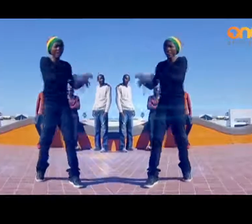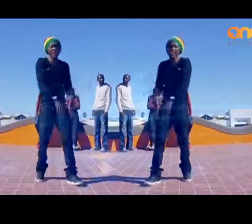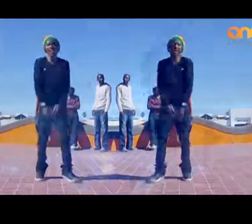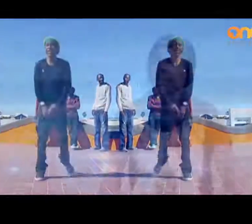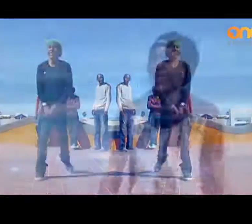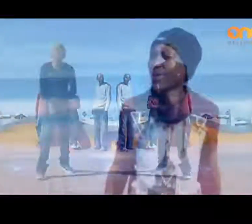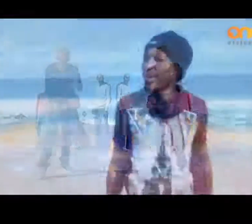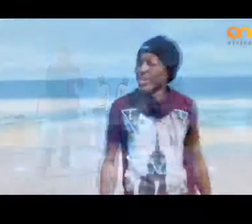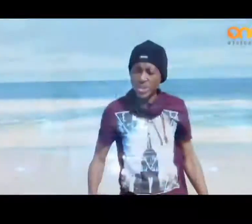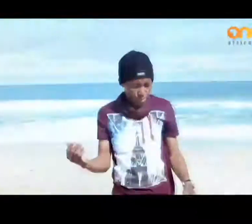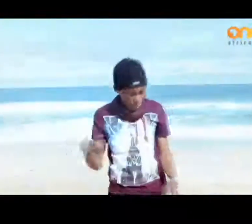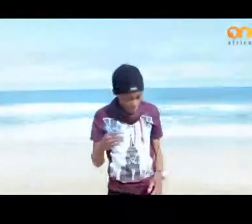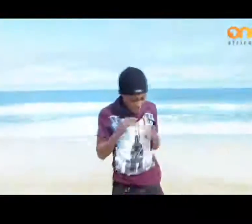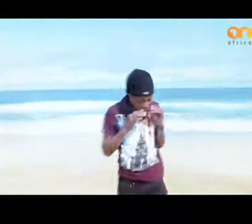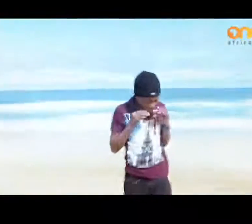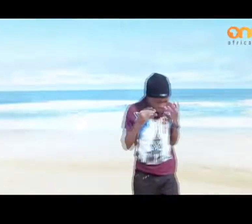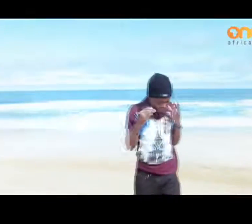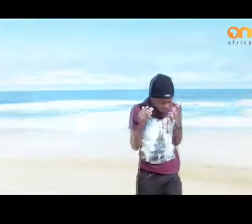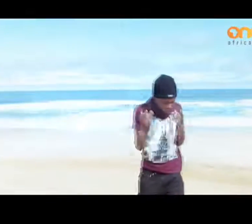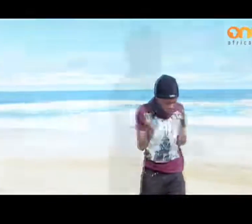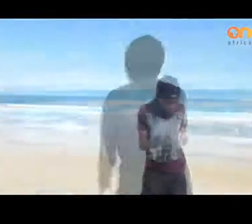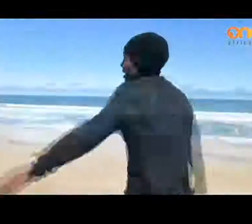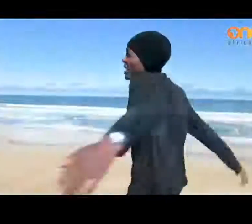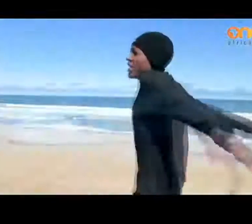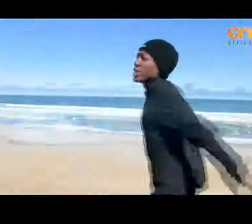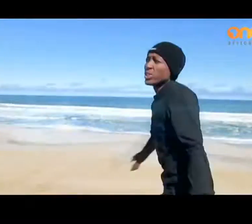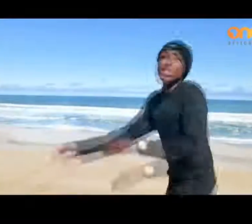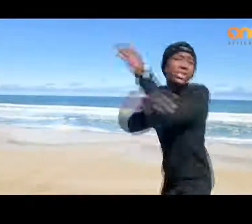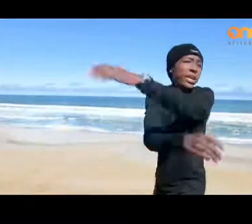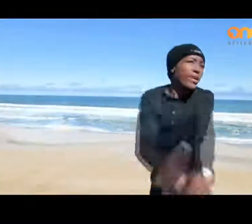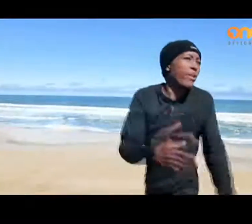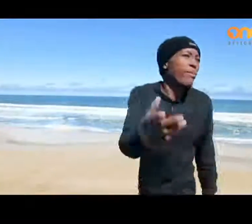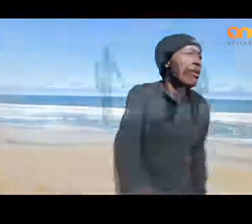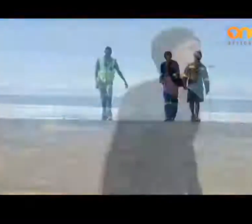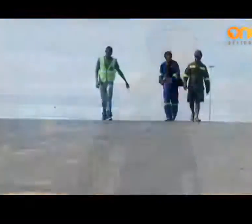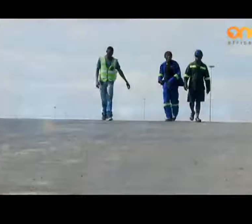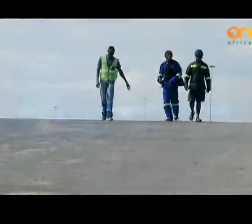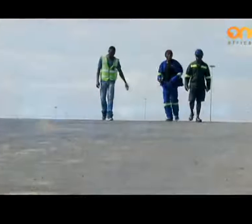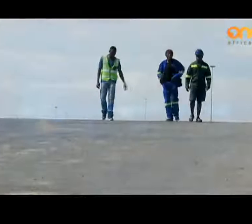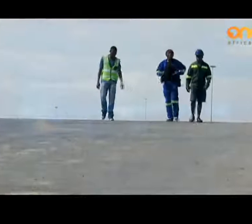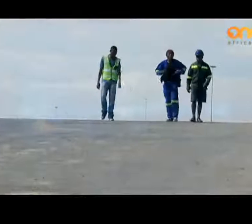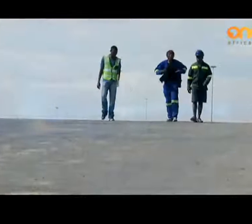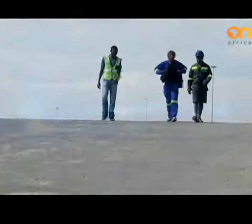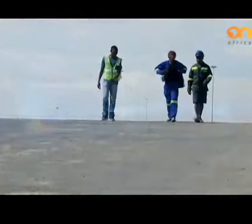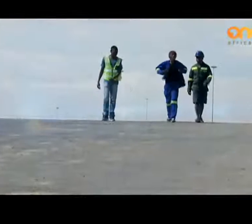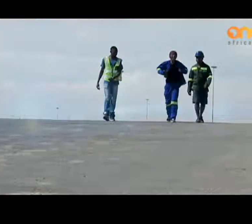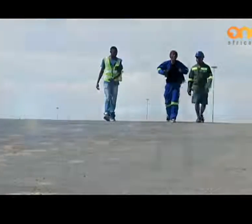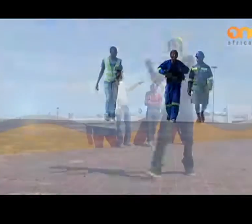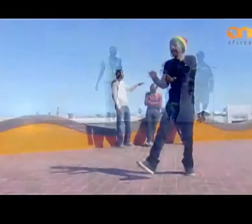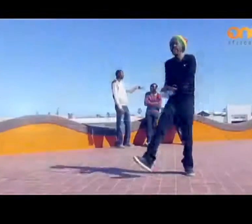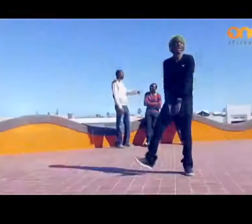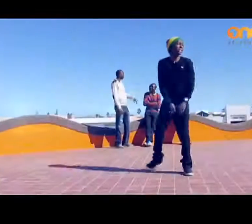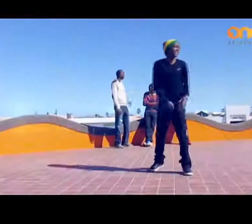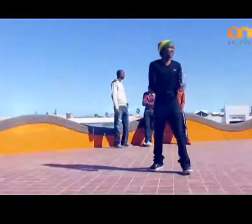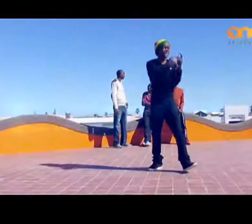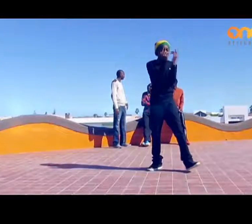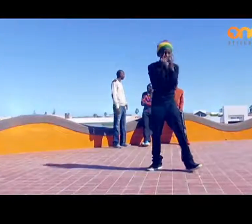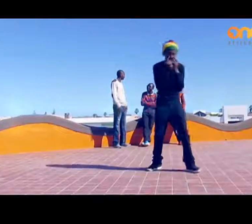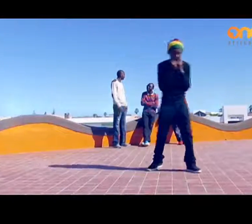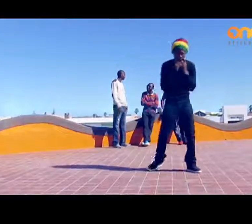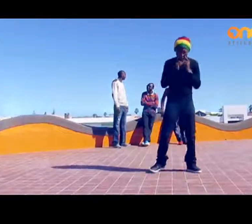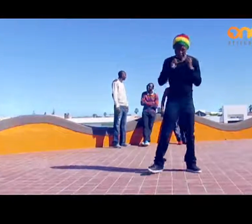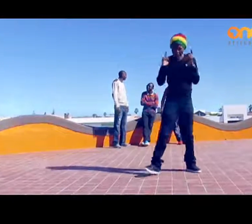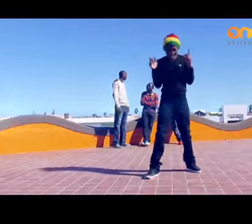moka longe, toko pi fange. Say no more, no chichiga bale.